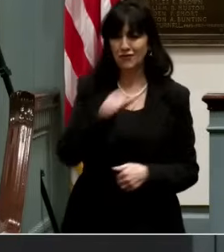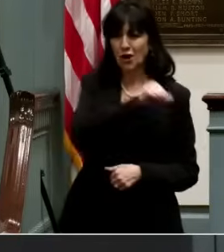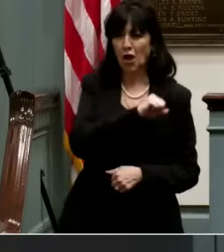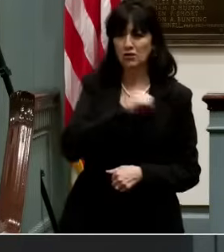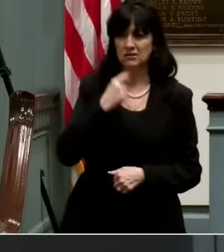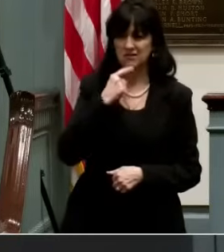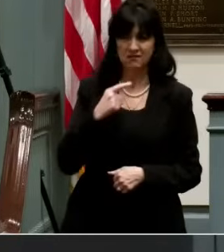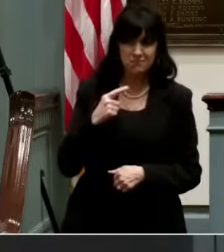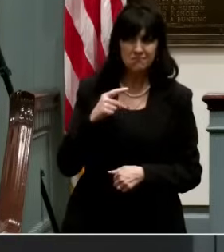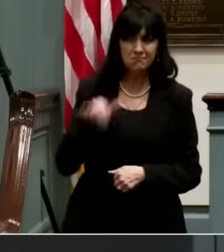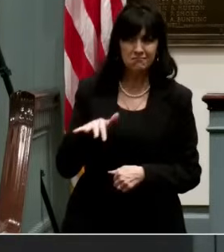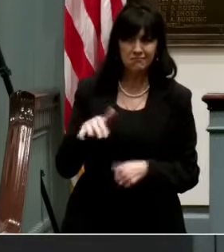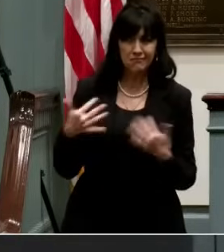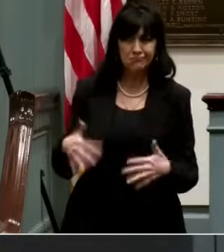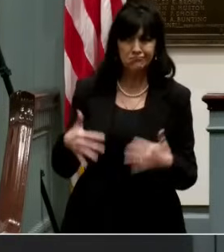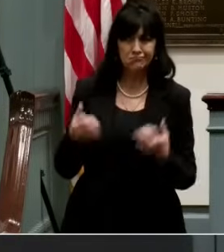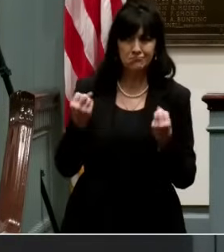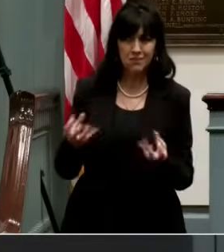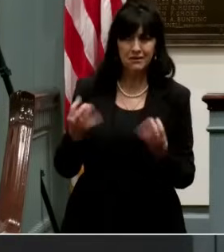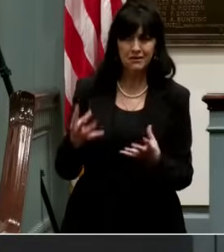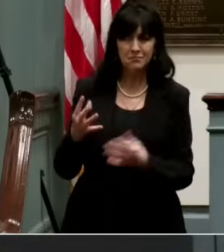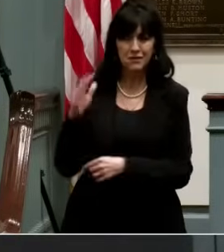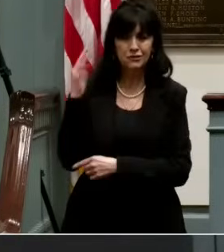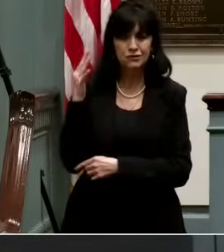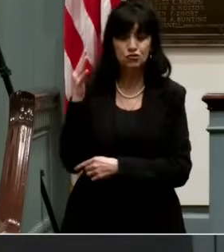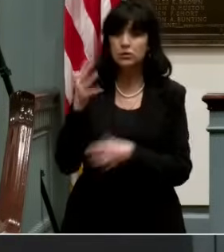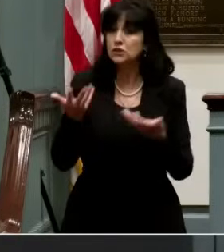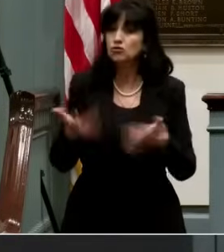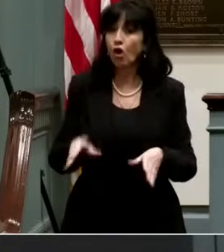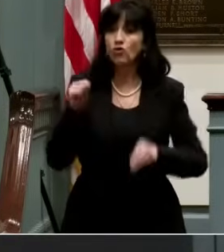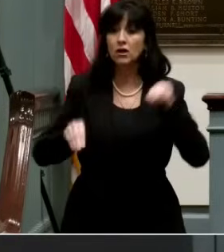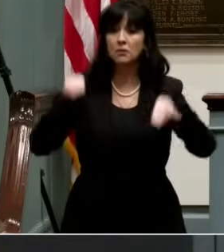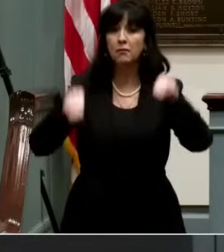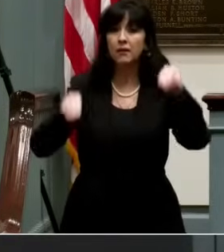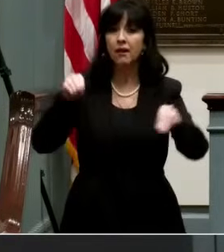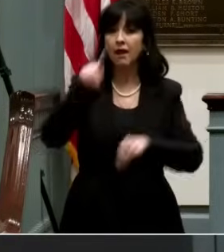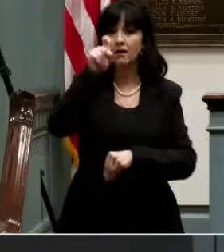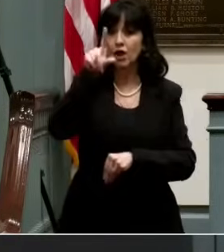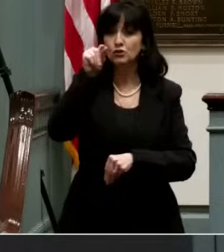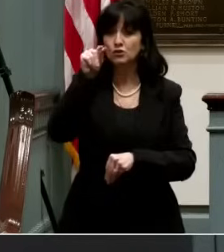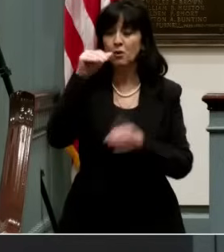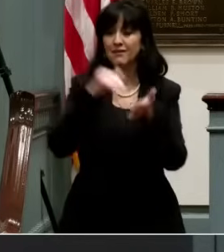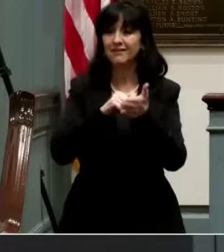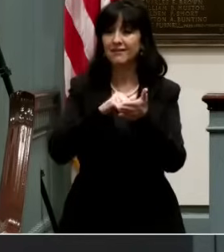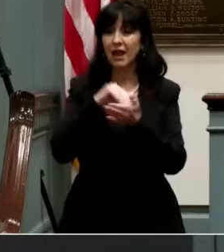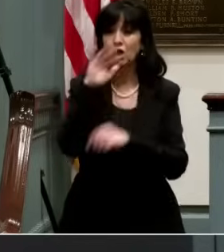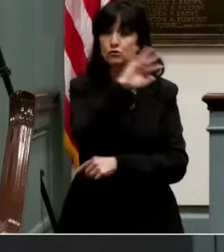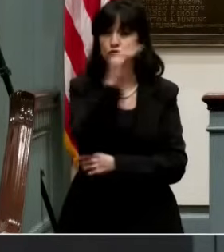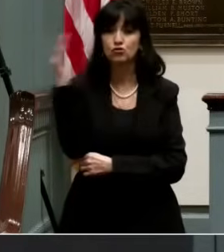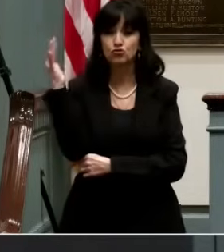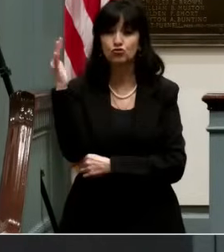trees. We've already planted 120,000. But as you can see, we have a